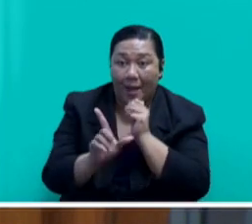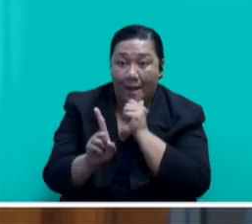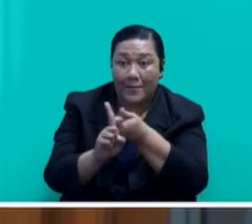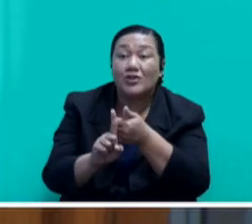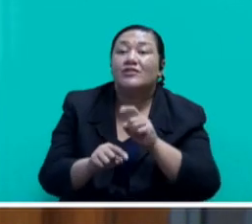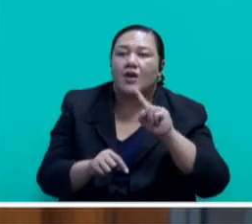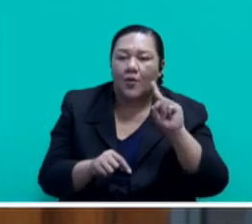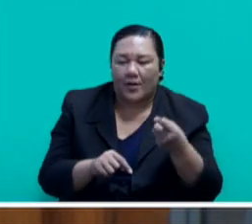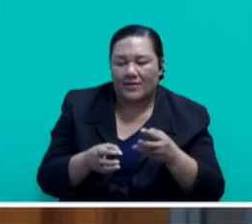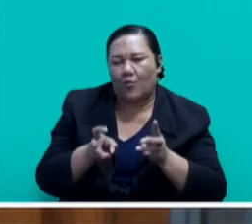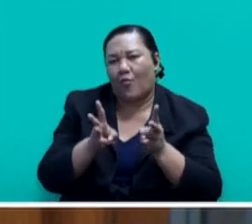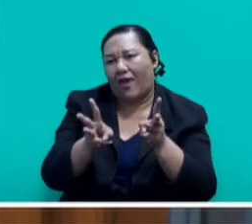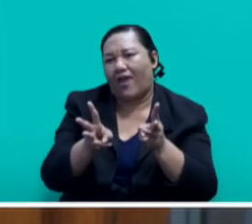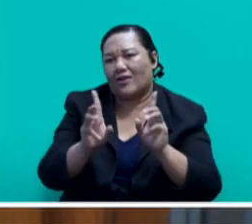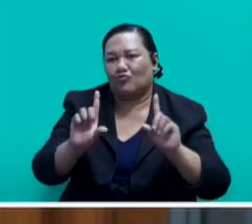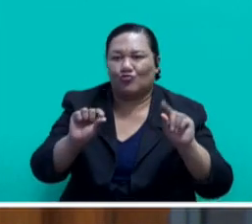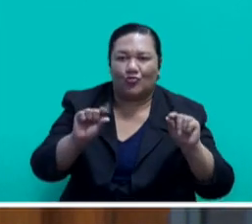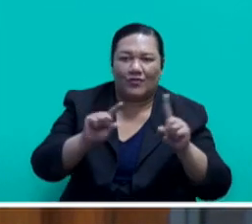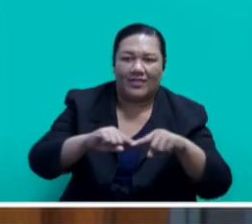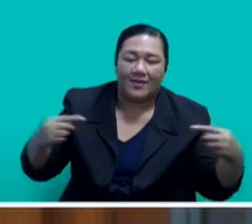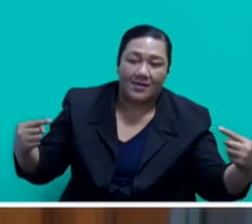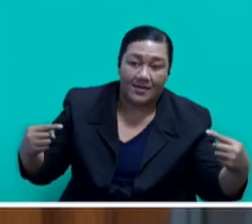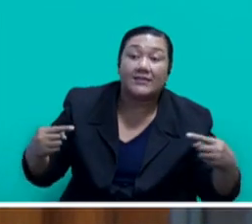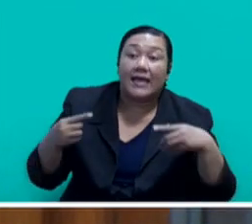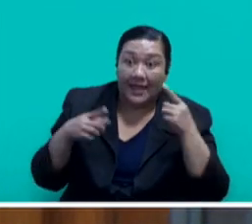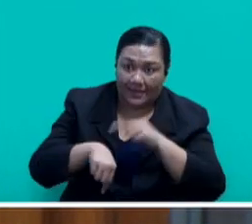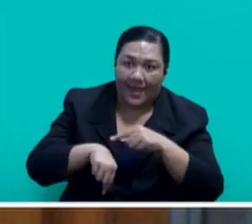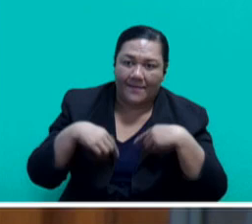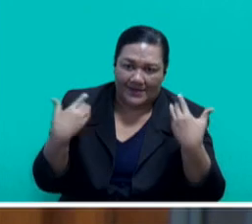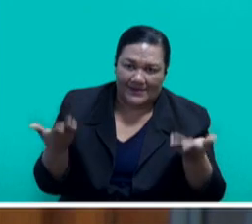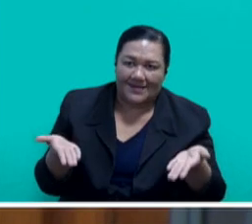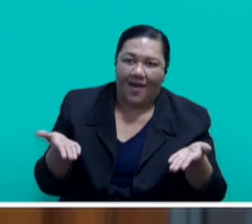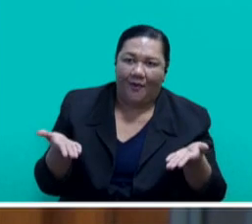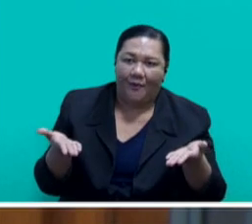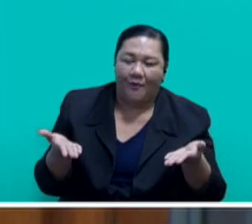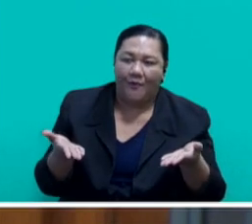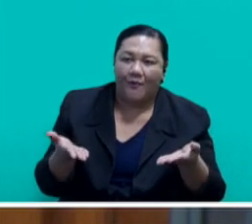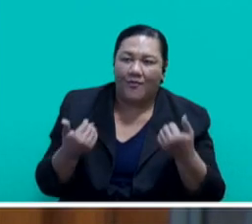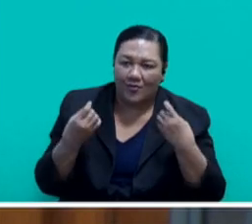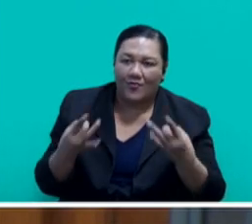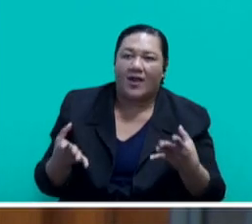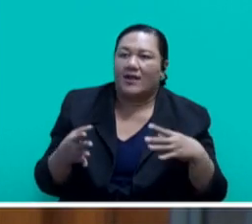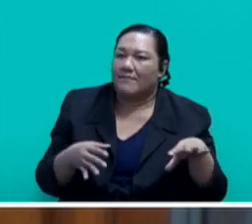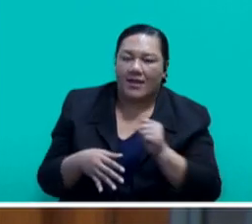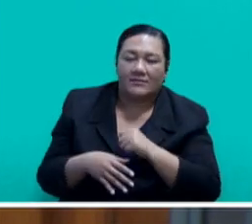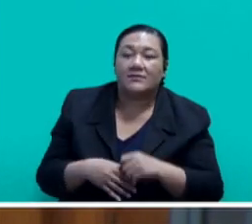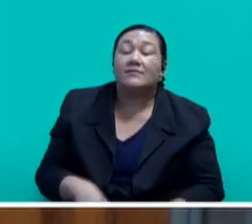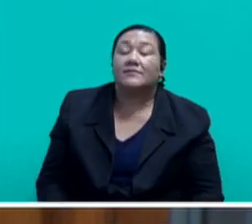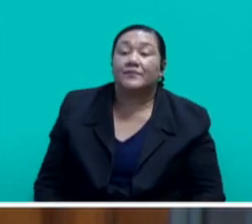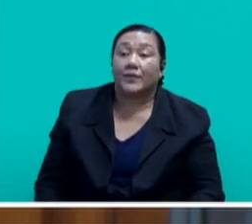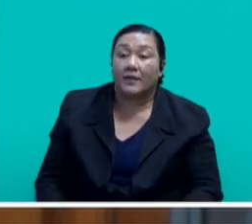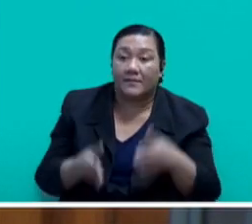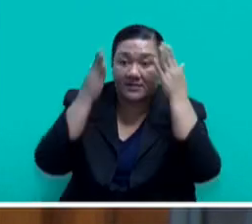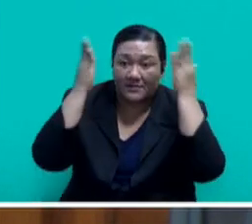go, and the time is now. Mr. Speaker, sir, we will continue